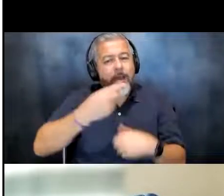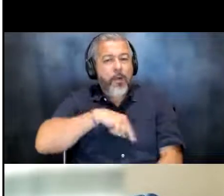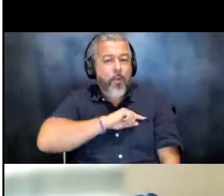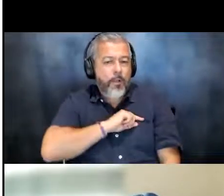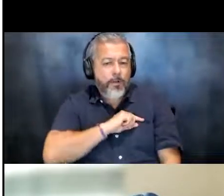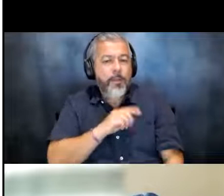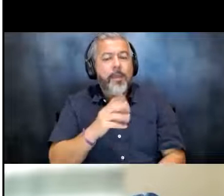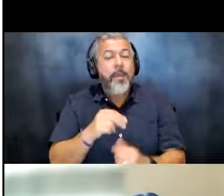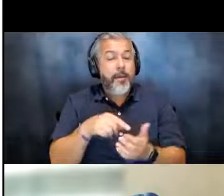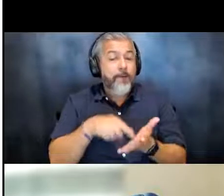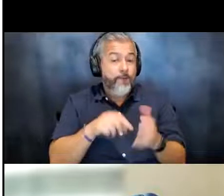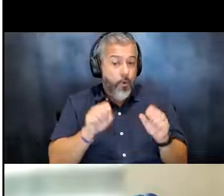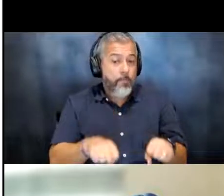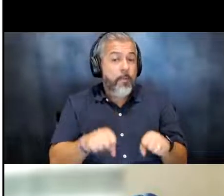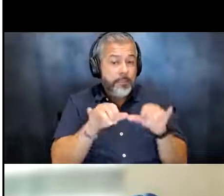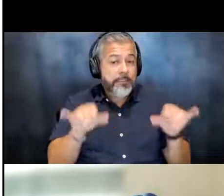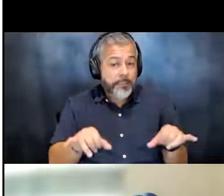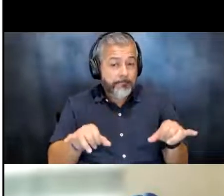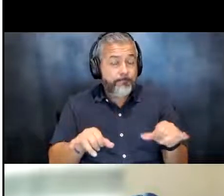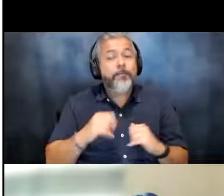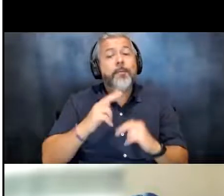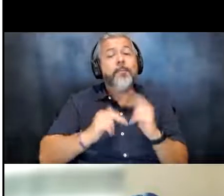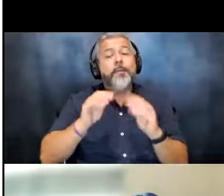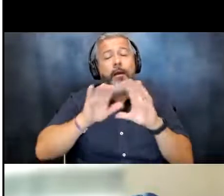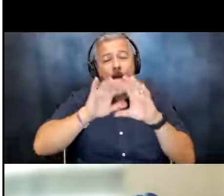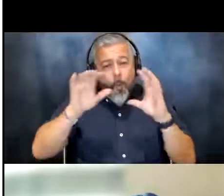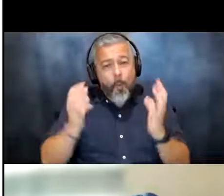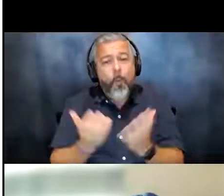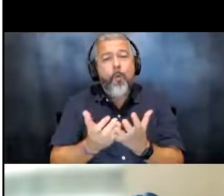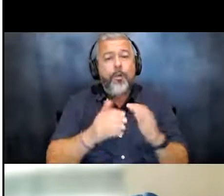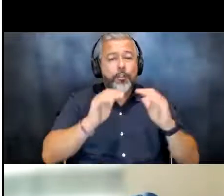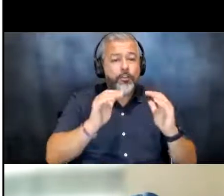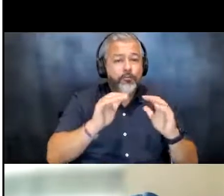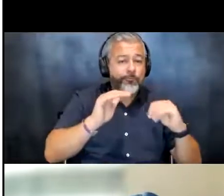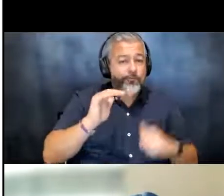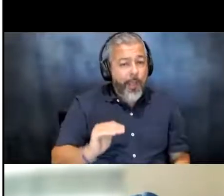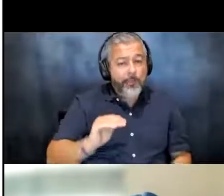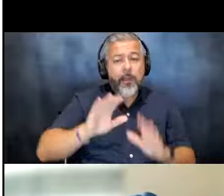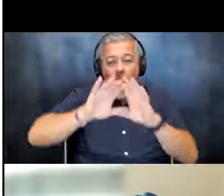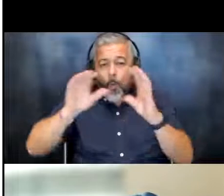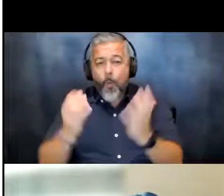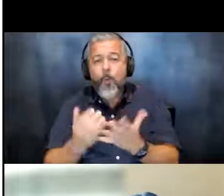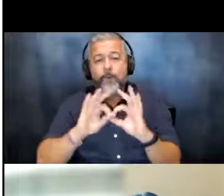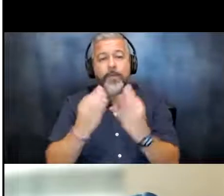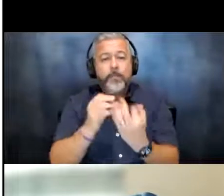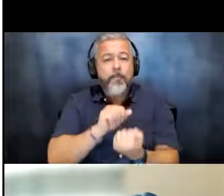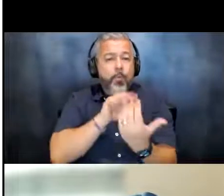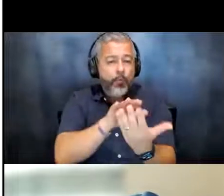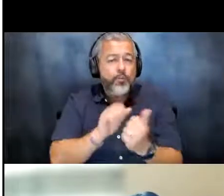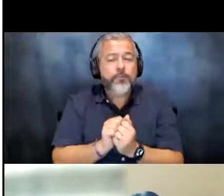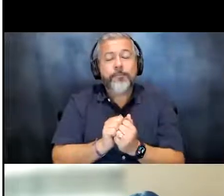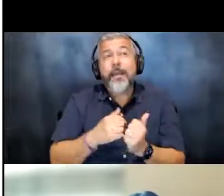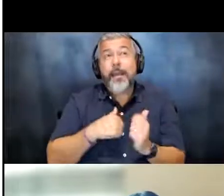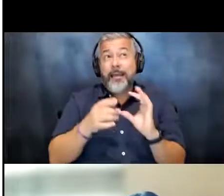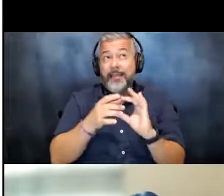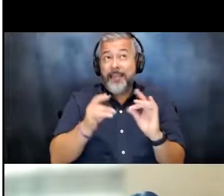and affordable system, building on a whole child, whole family approach. And I say that